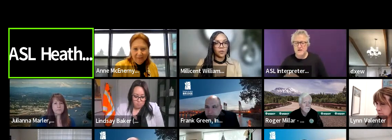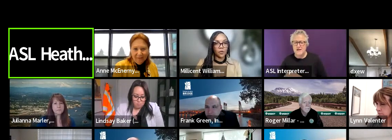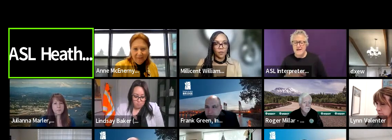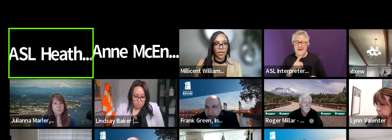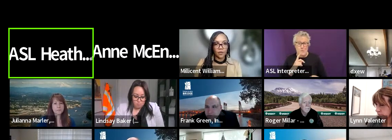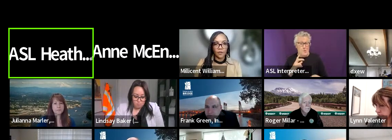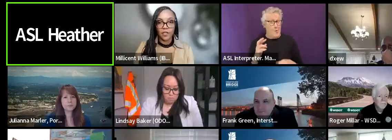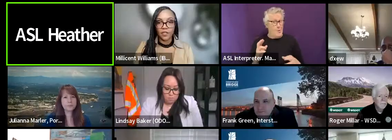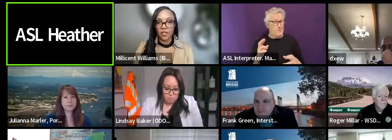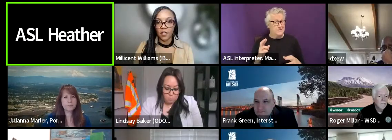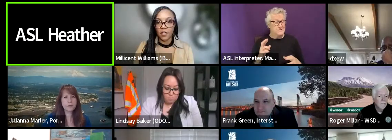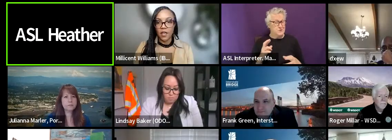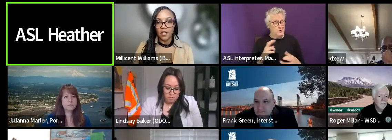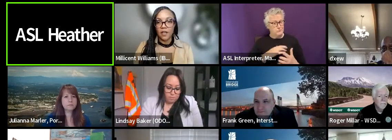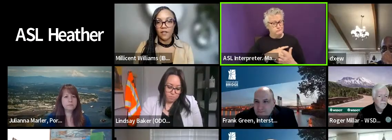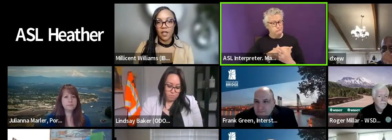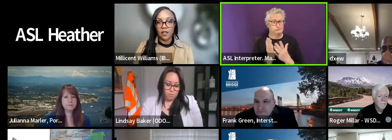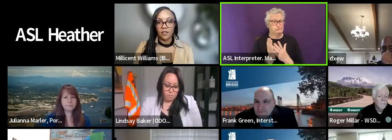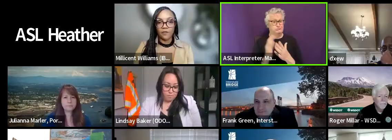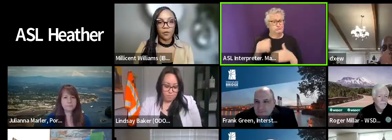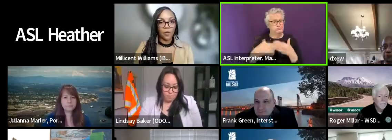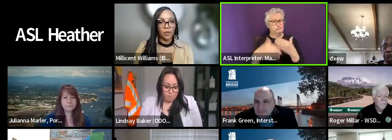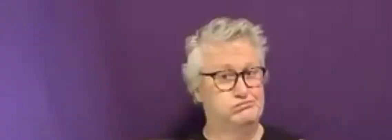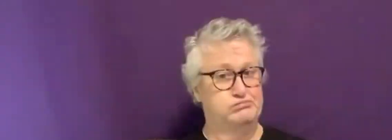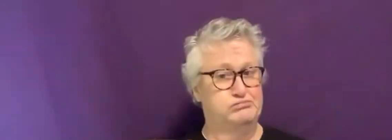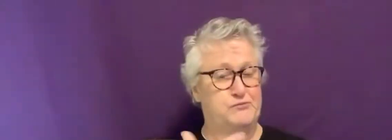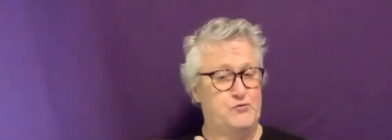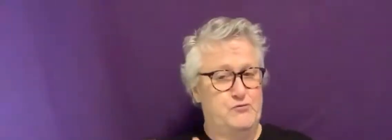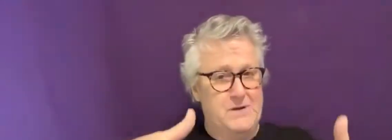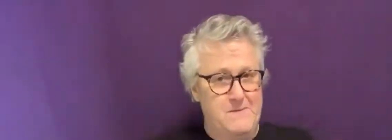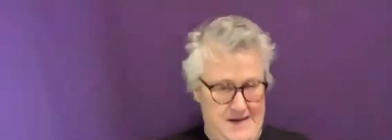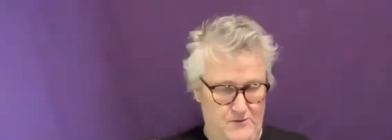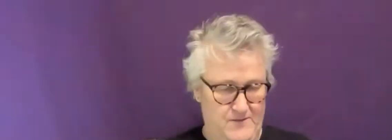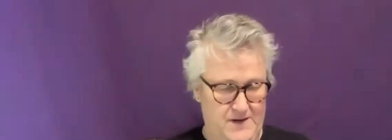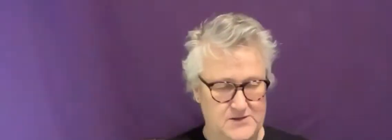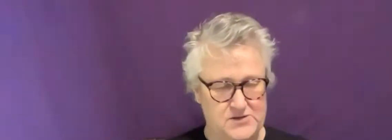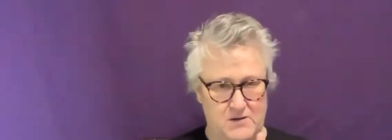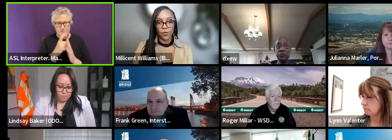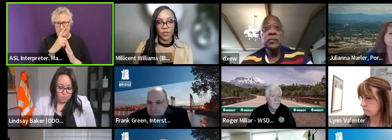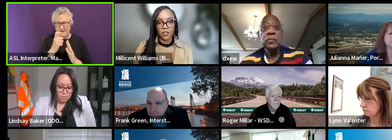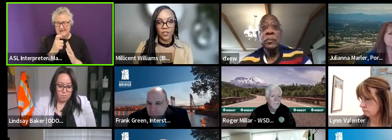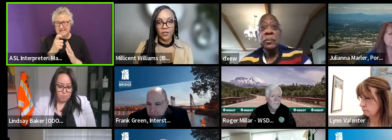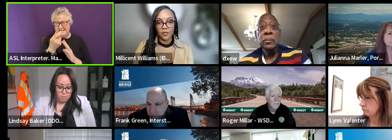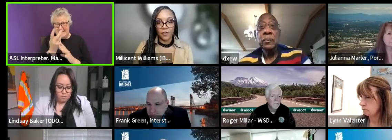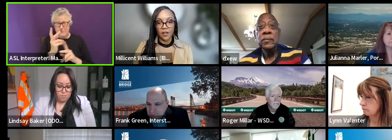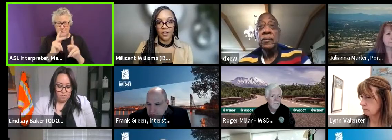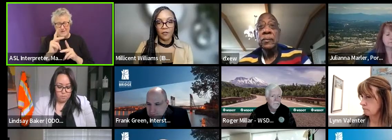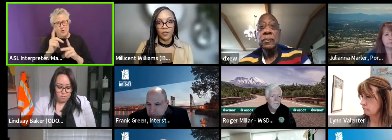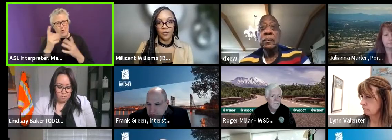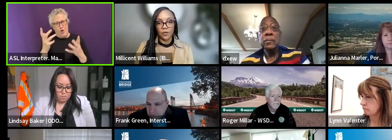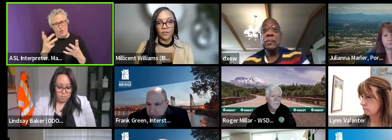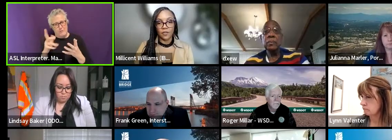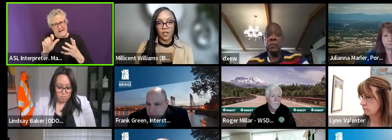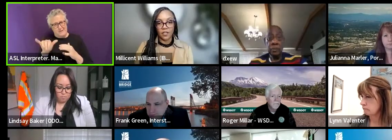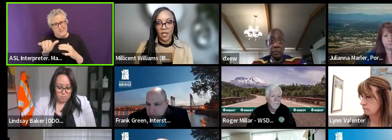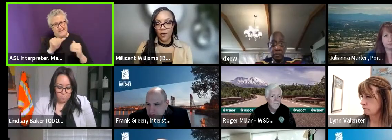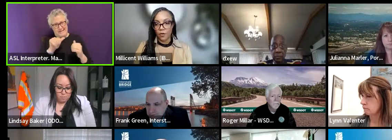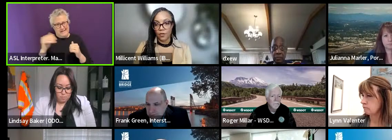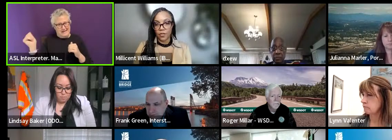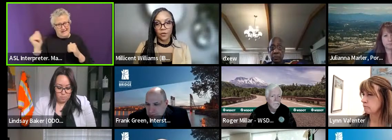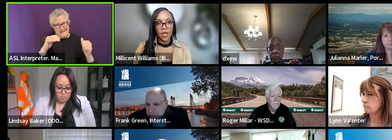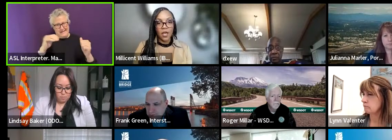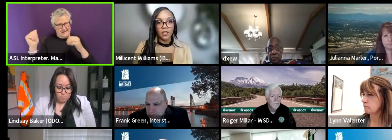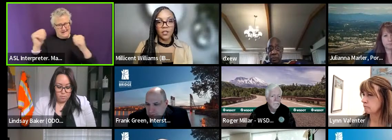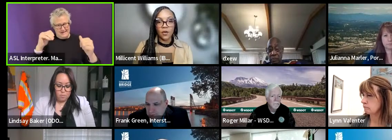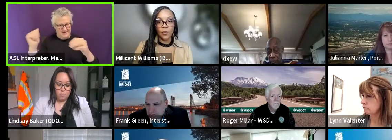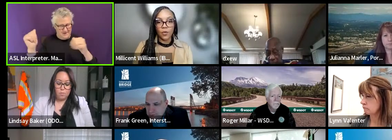hastily through the remainder of the agenda, given that several people have already begun to fall off, but will continue to fall off over the course of the next hour